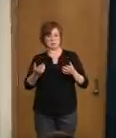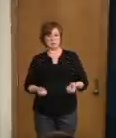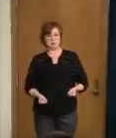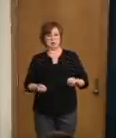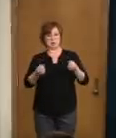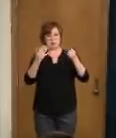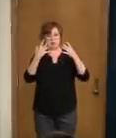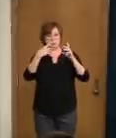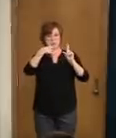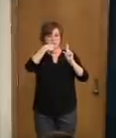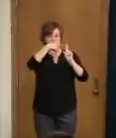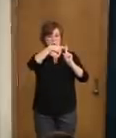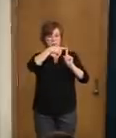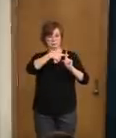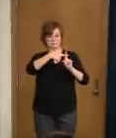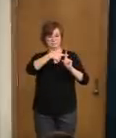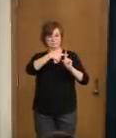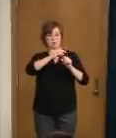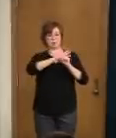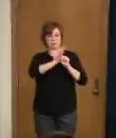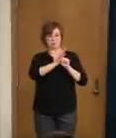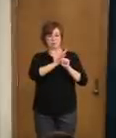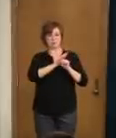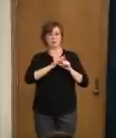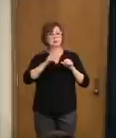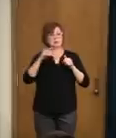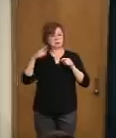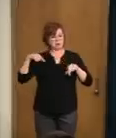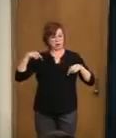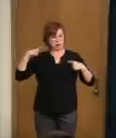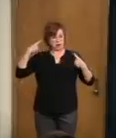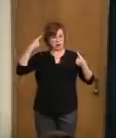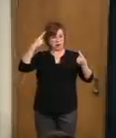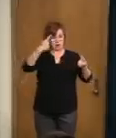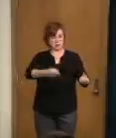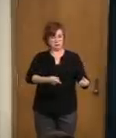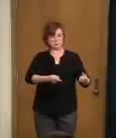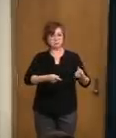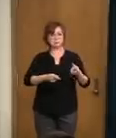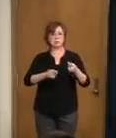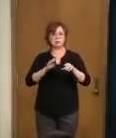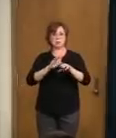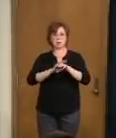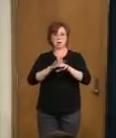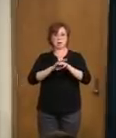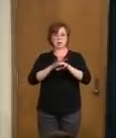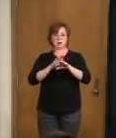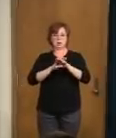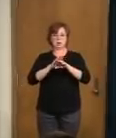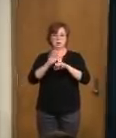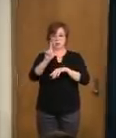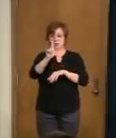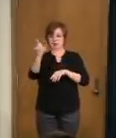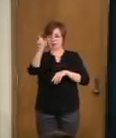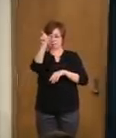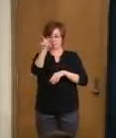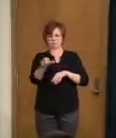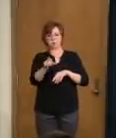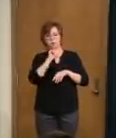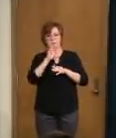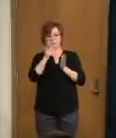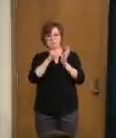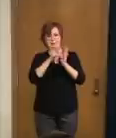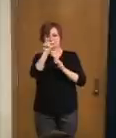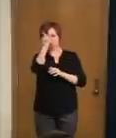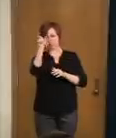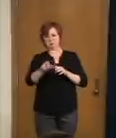the right column shows total from when the pandemic started, and on the left column, the middle column, it's from over the last